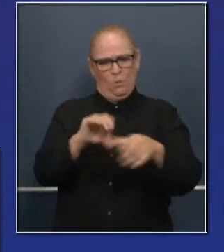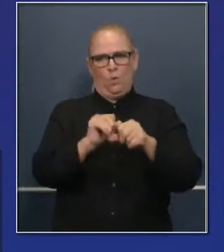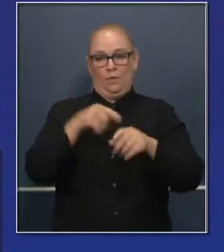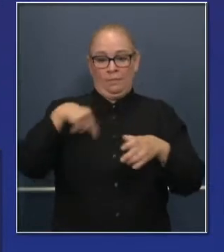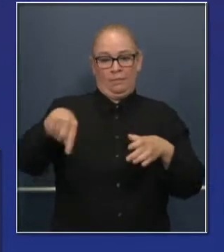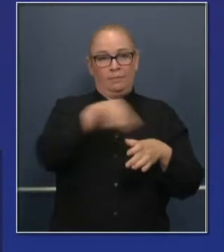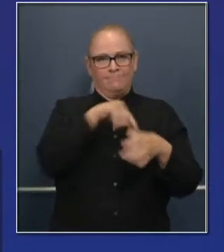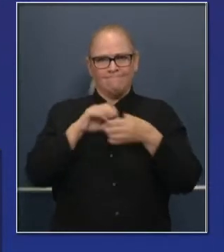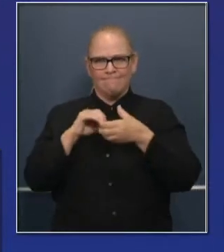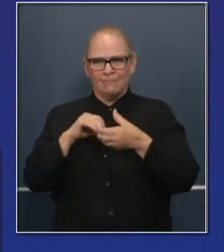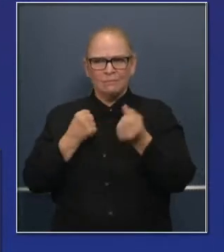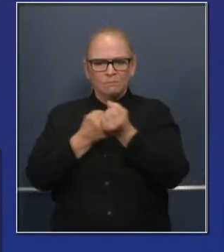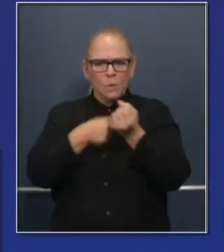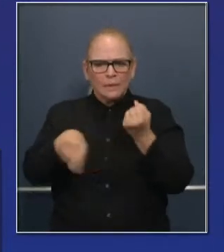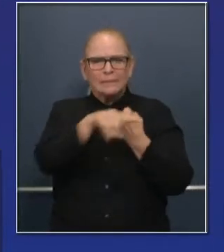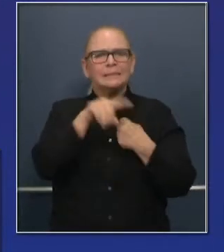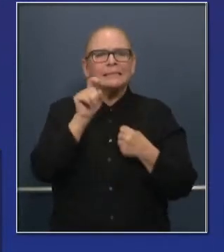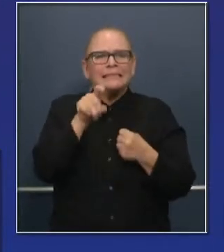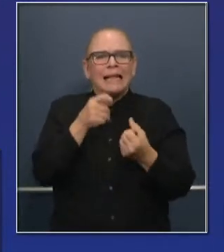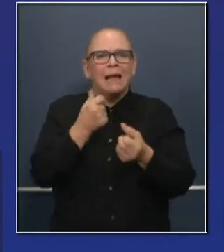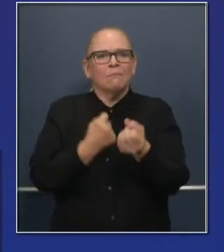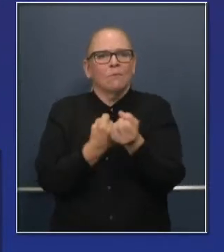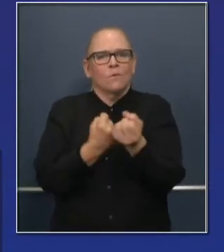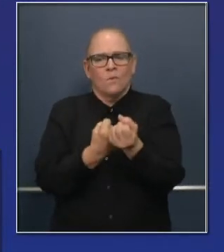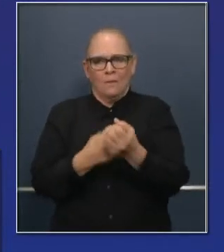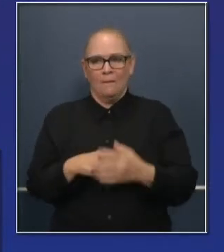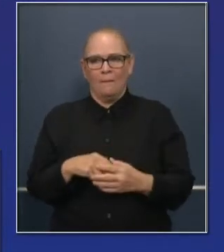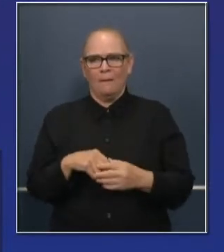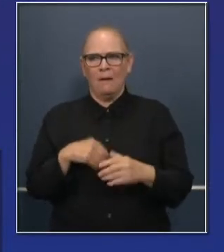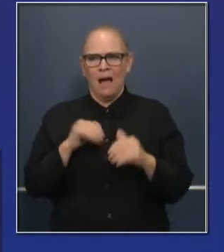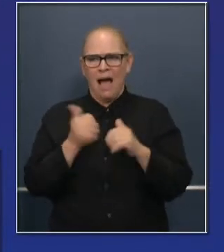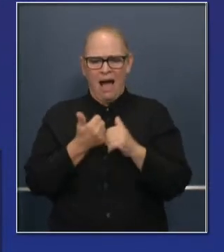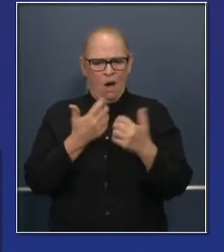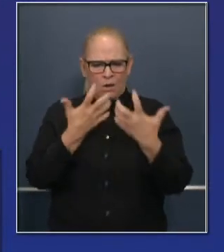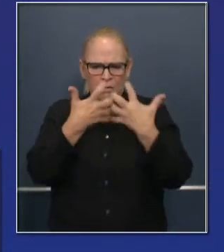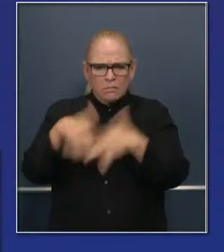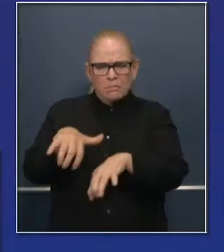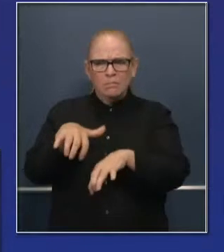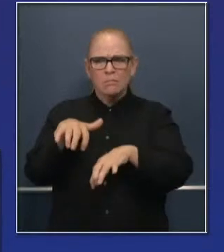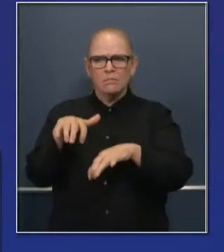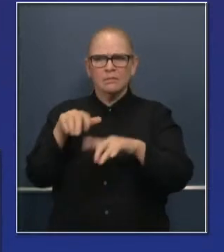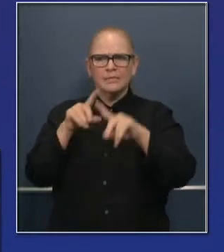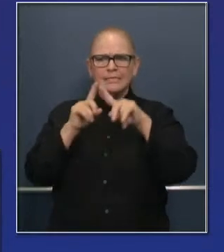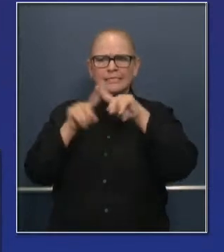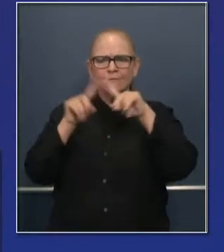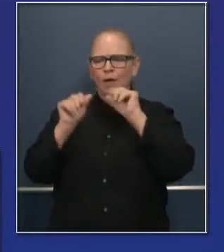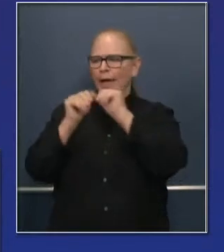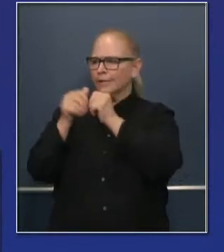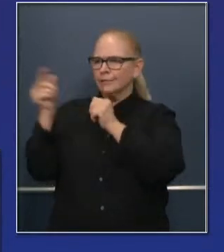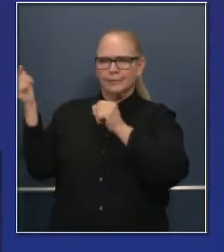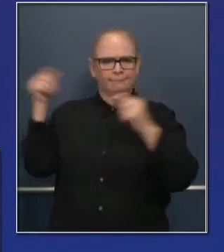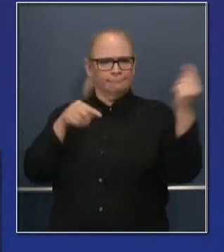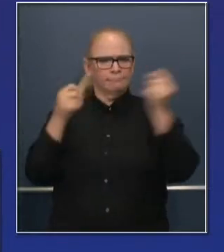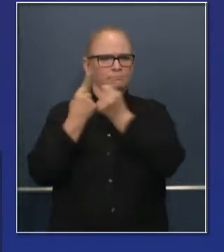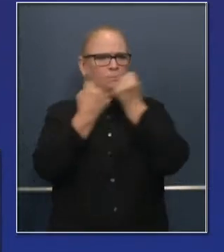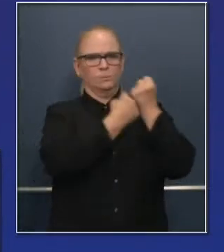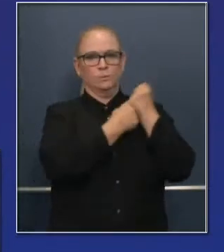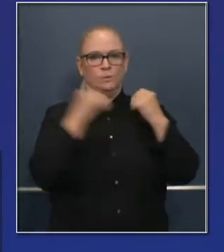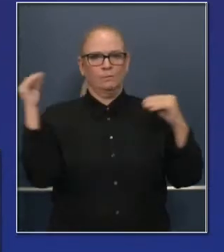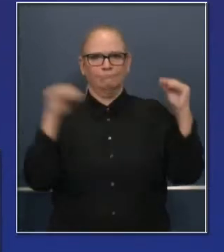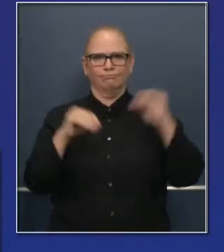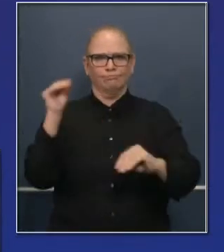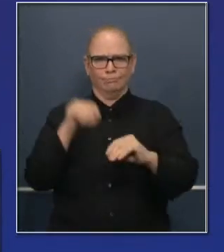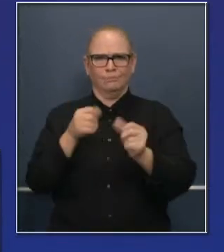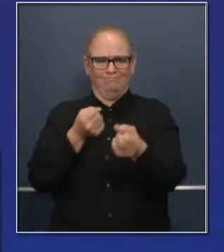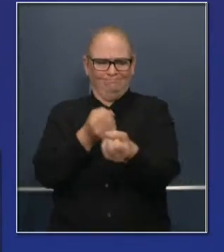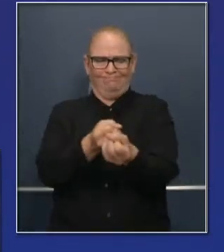more traditionally as it relates to how we organize and construct our approach to dealing with other emergencies